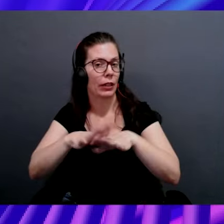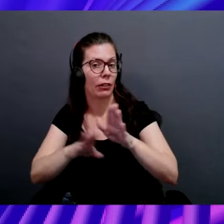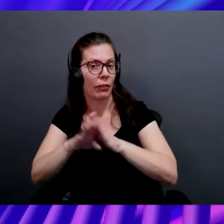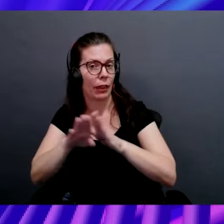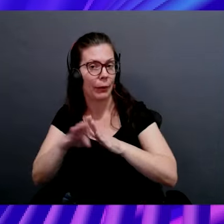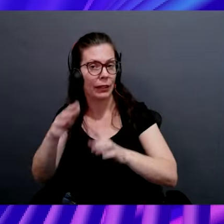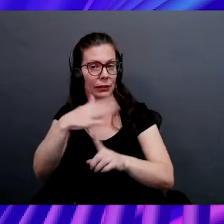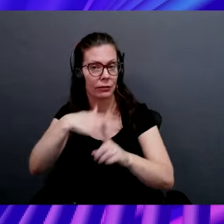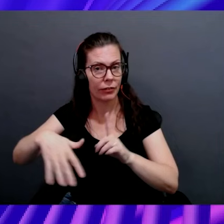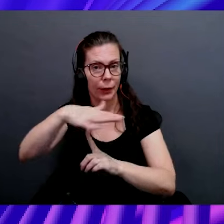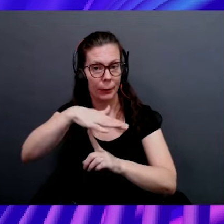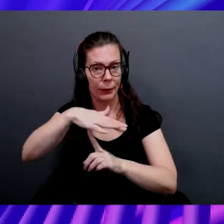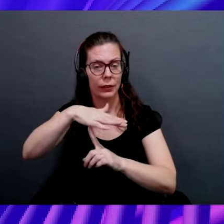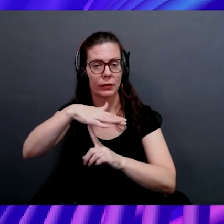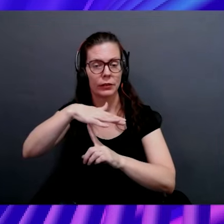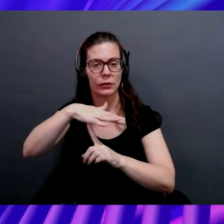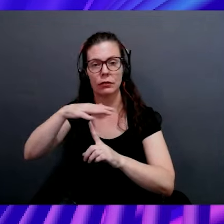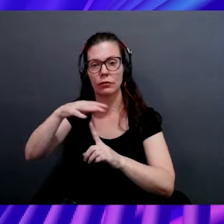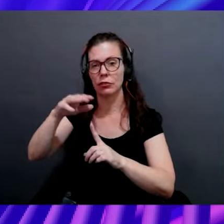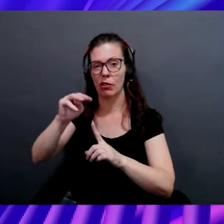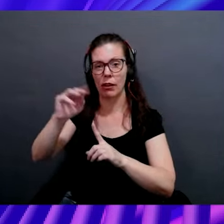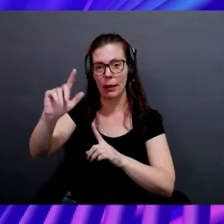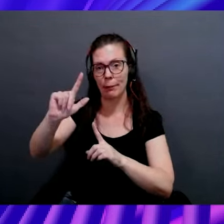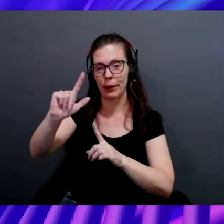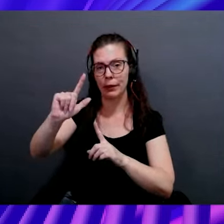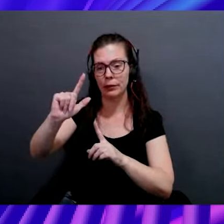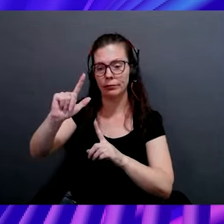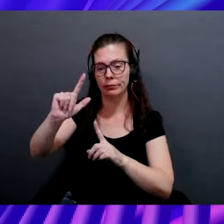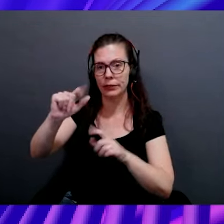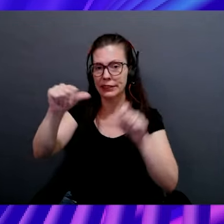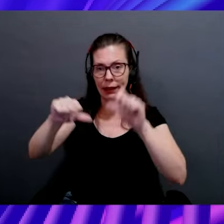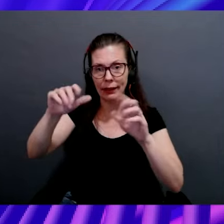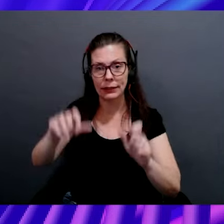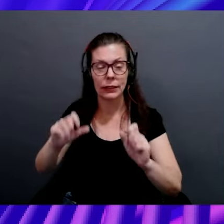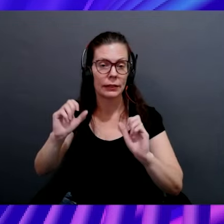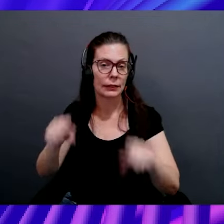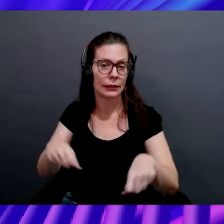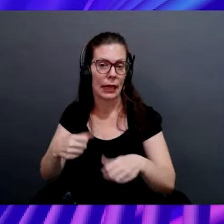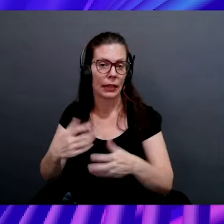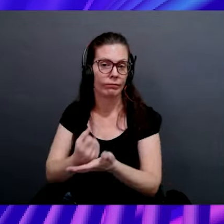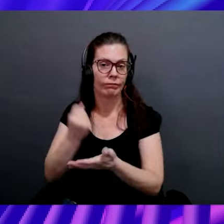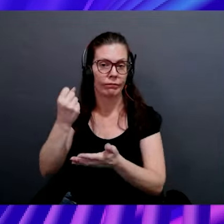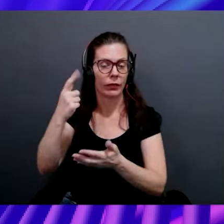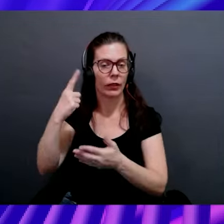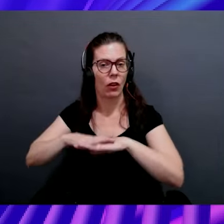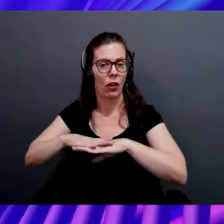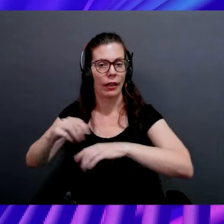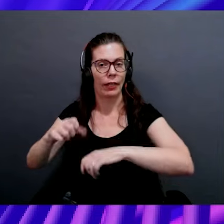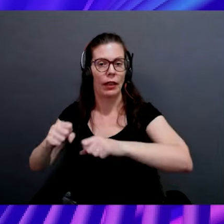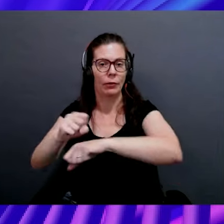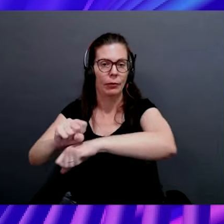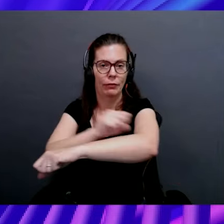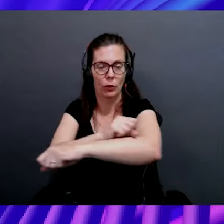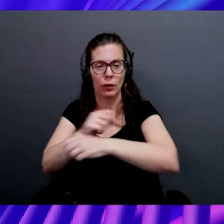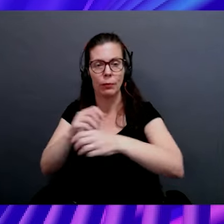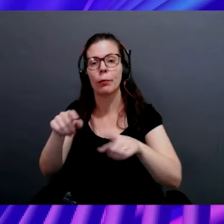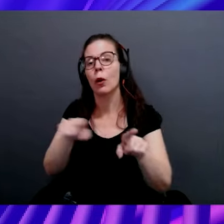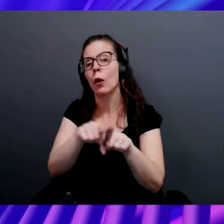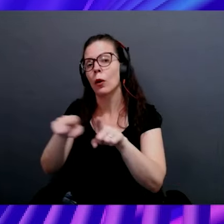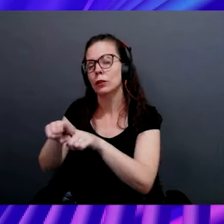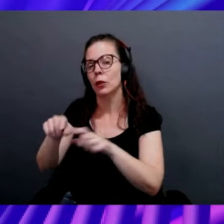that ML scientists can use on the platform, but also the ability